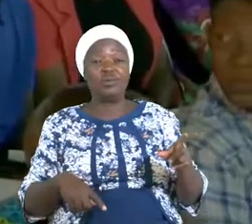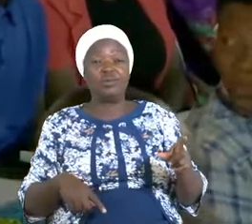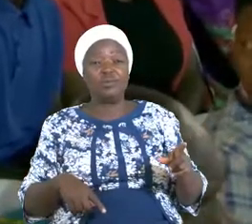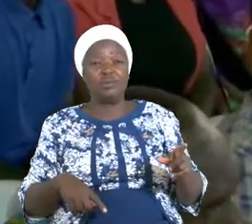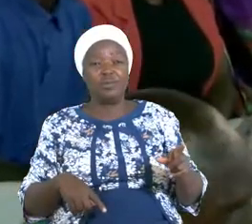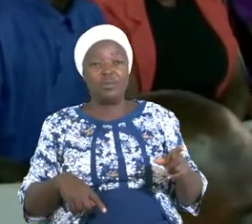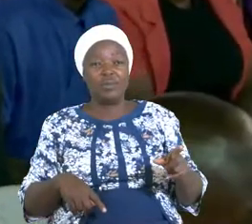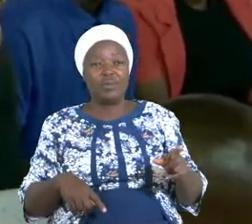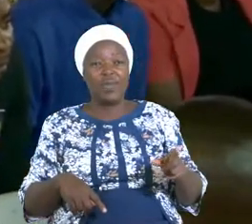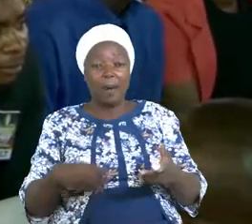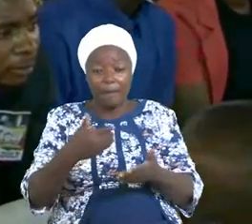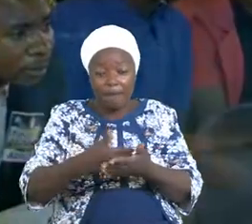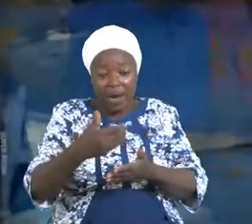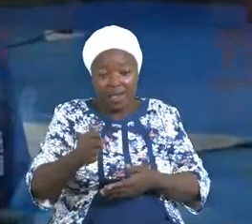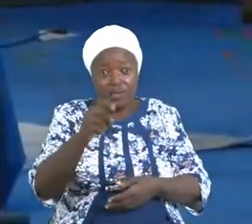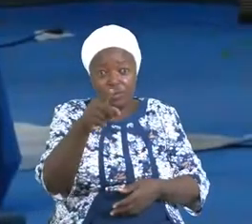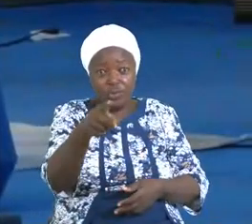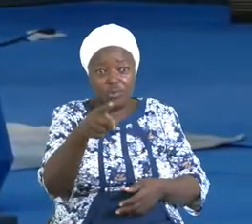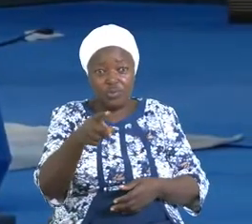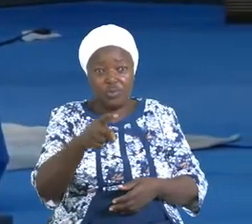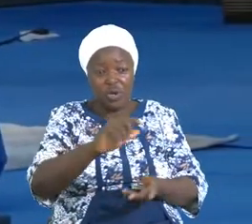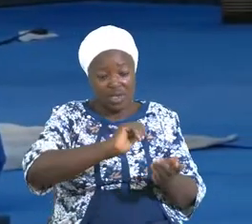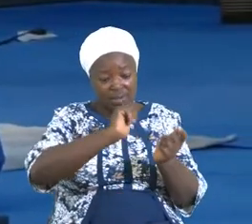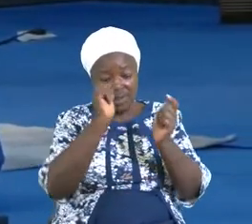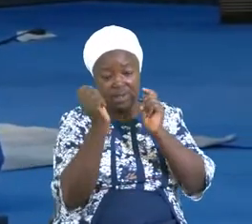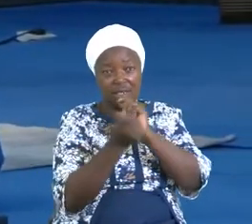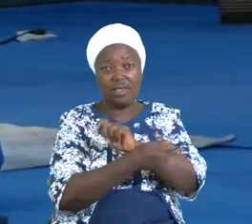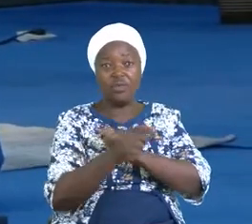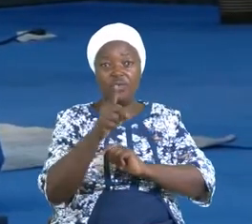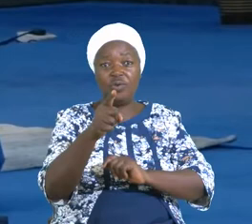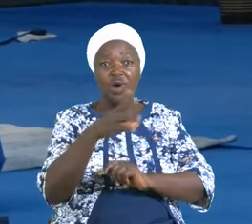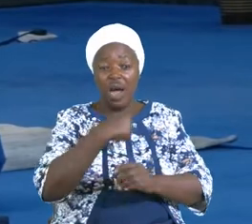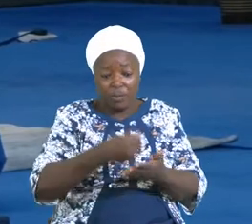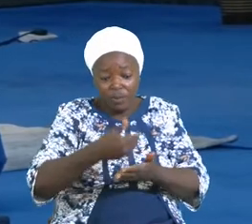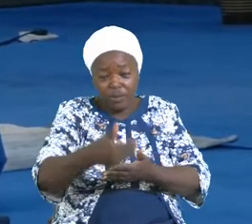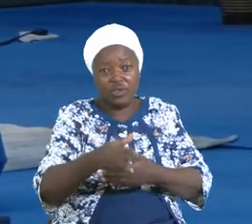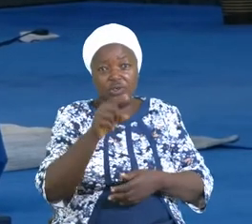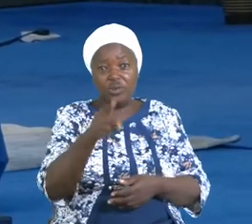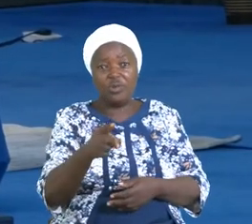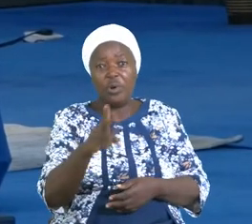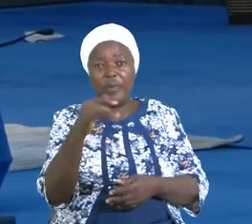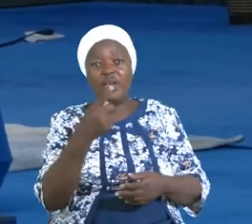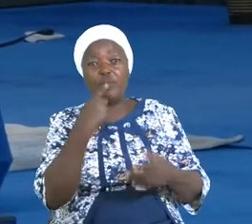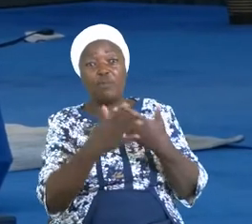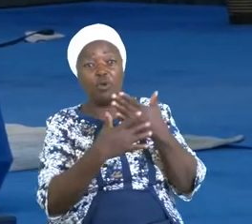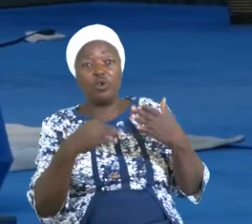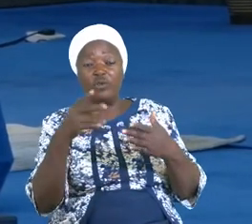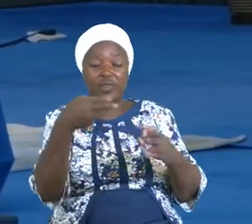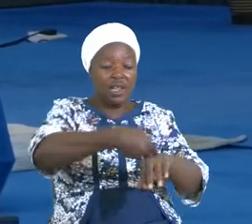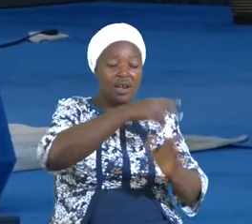buys you, redeems you, and purchases you by the blood of the Lamb.